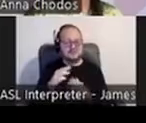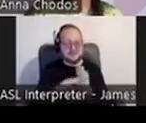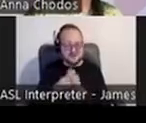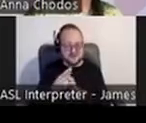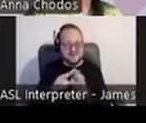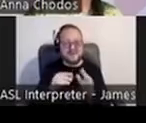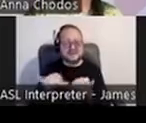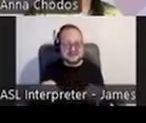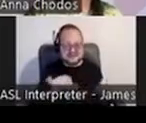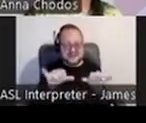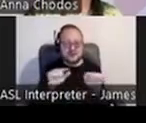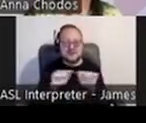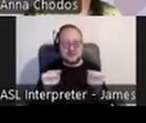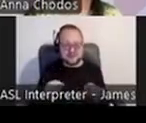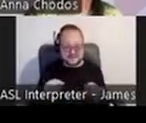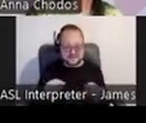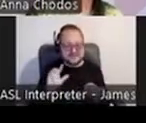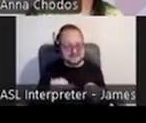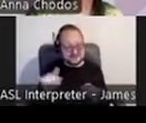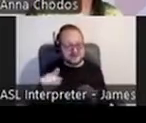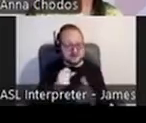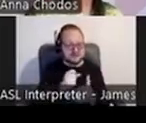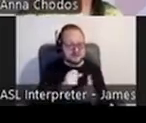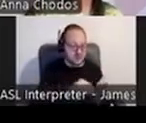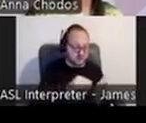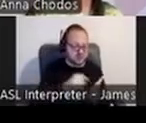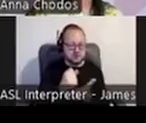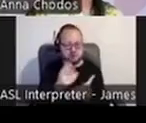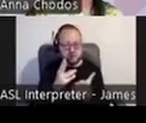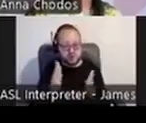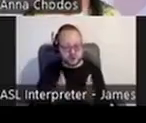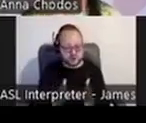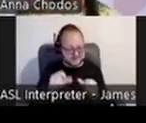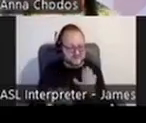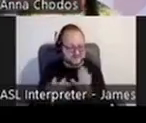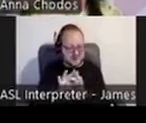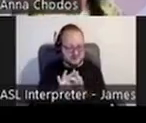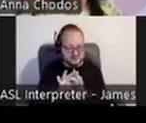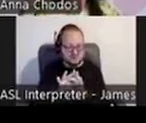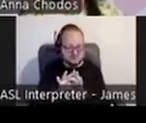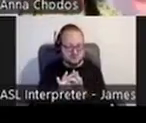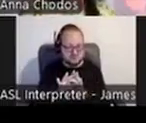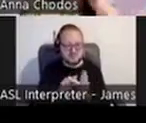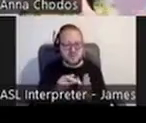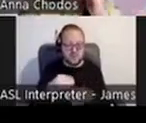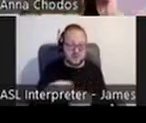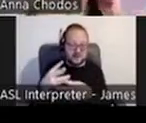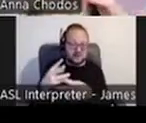and social workers can find that bring up the information. Like if this caregiver really needs